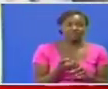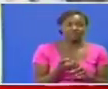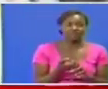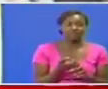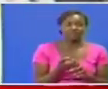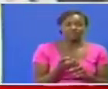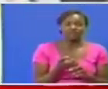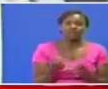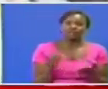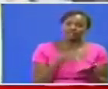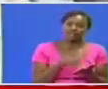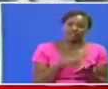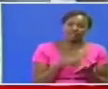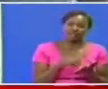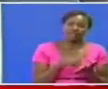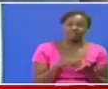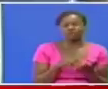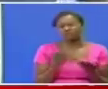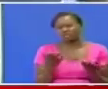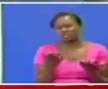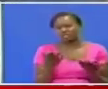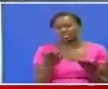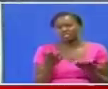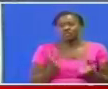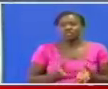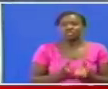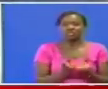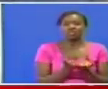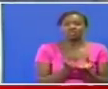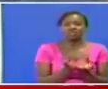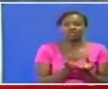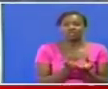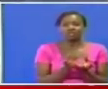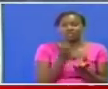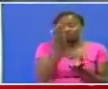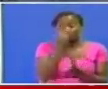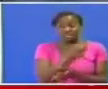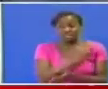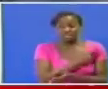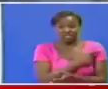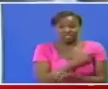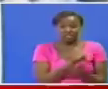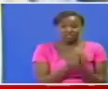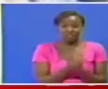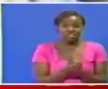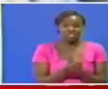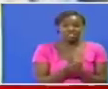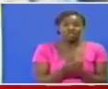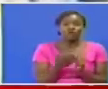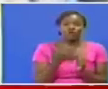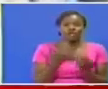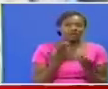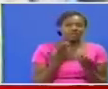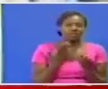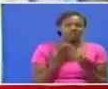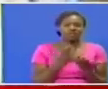NAK. And it was like driven by the kind of change, because you have this habit in Kenya, we start